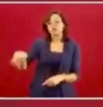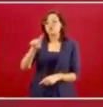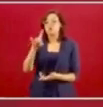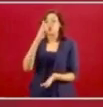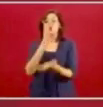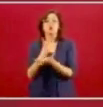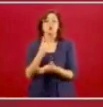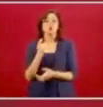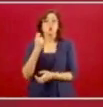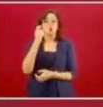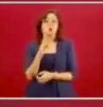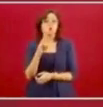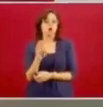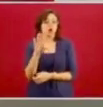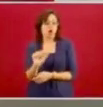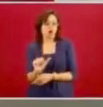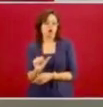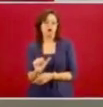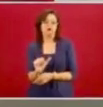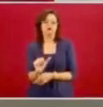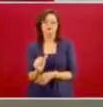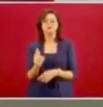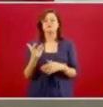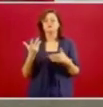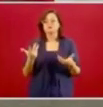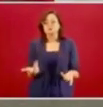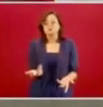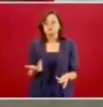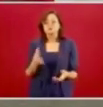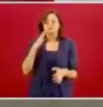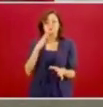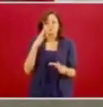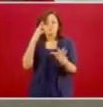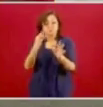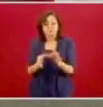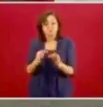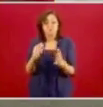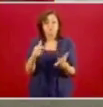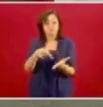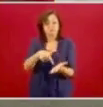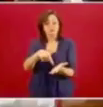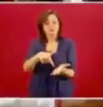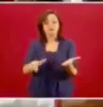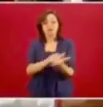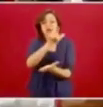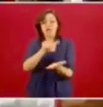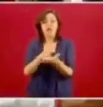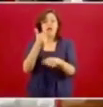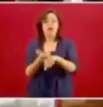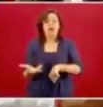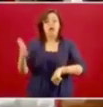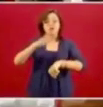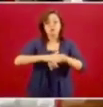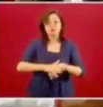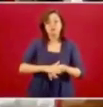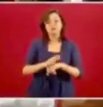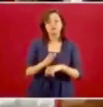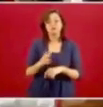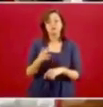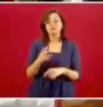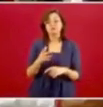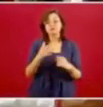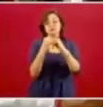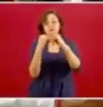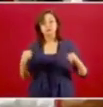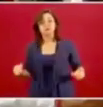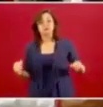So they are working under a scholarship. So the legal responsibilities and the